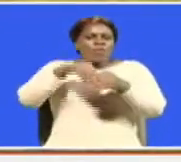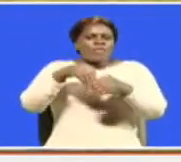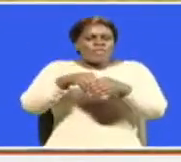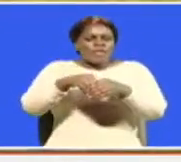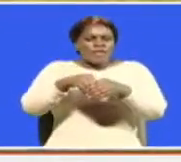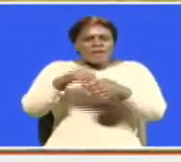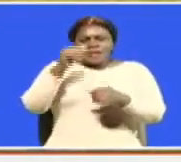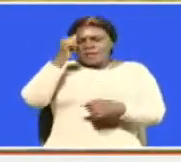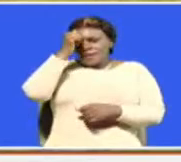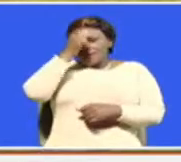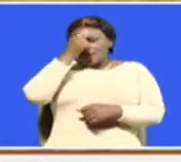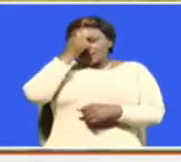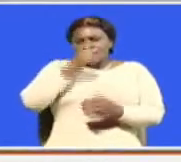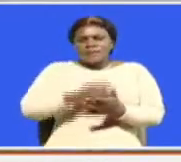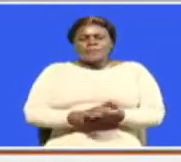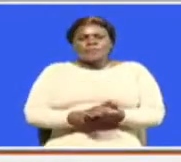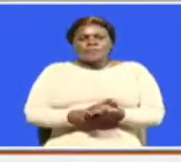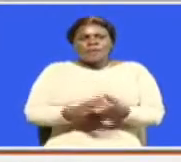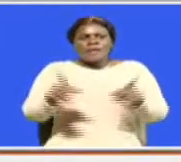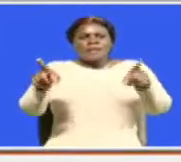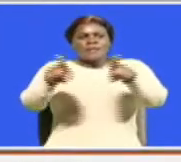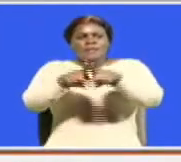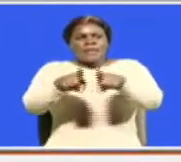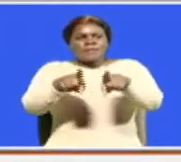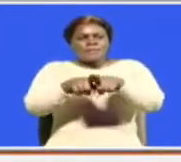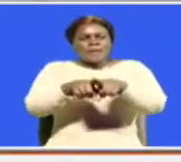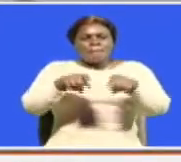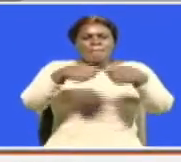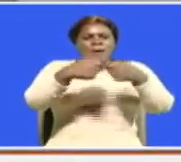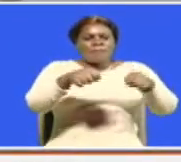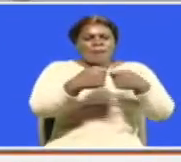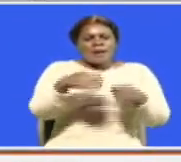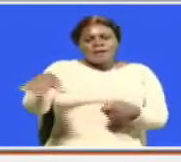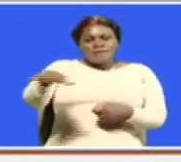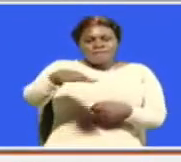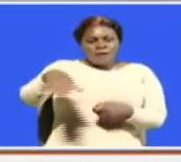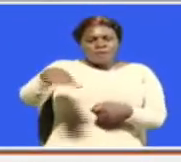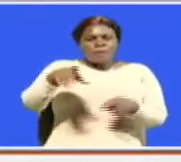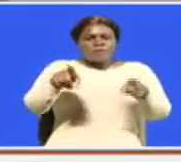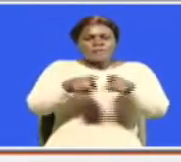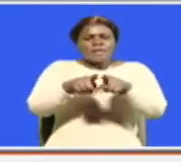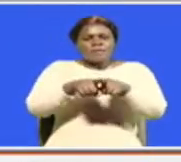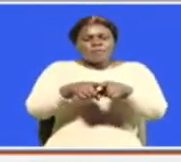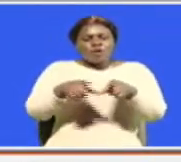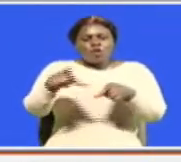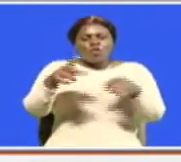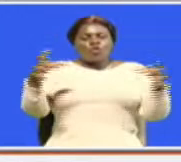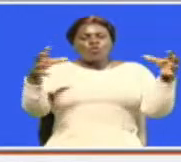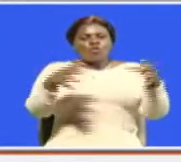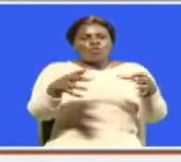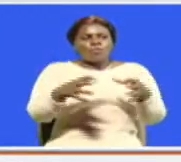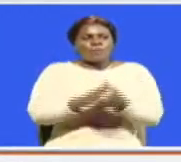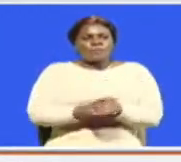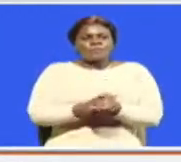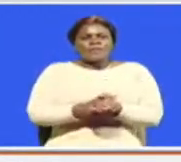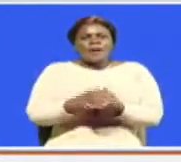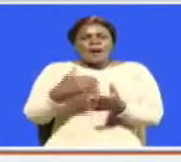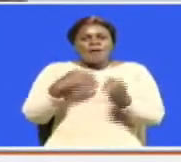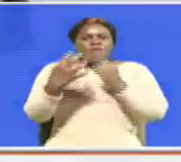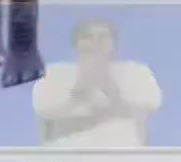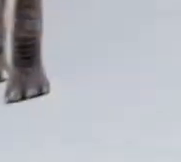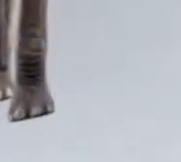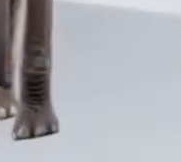in Asia. There is also collateral damage to the environment and local communities. Fueled by